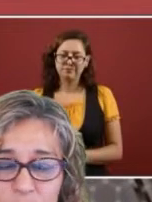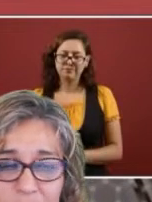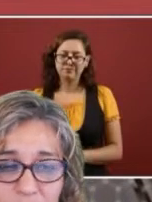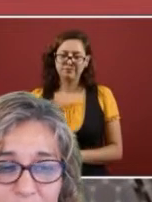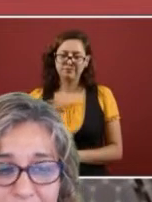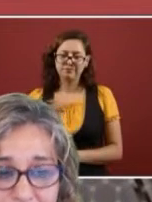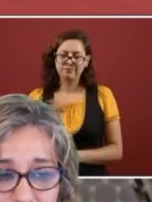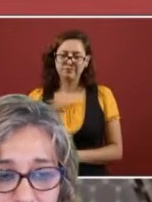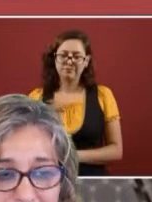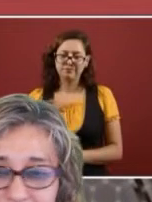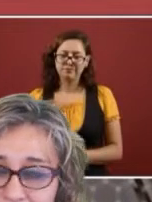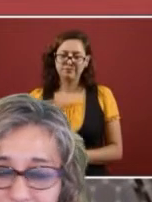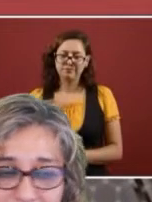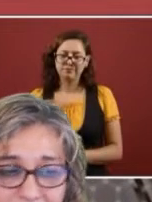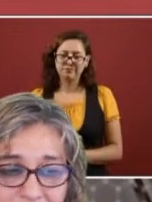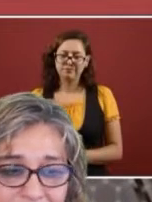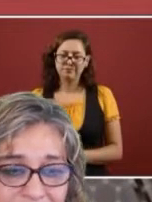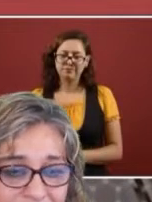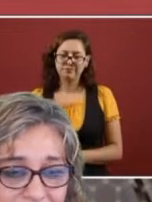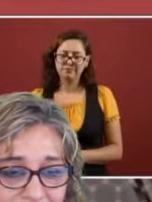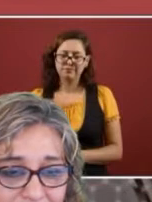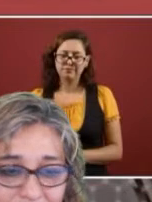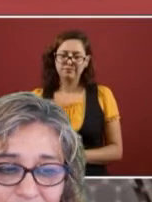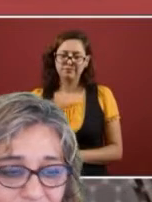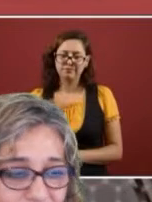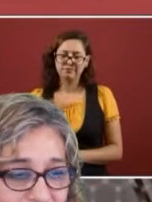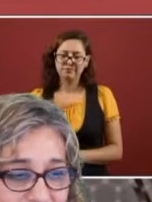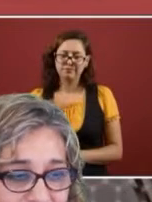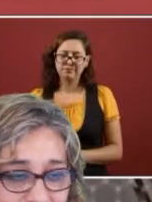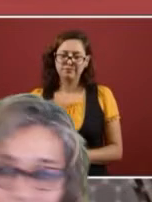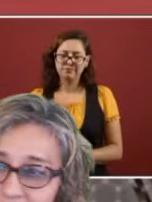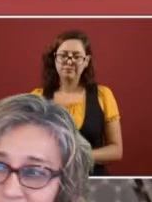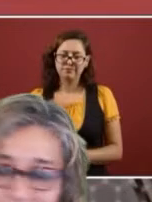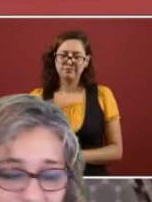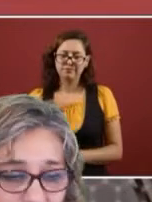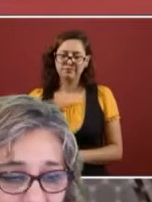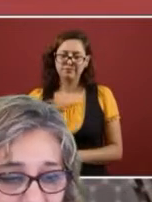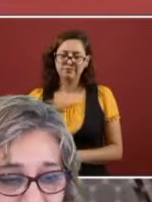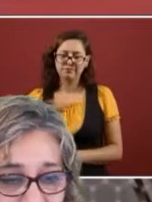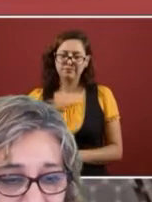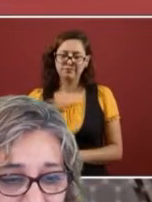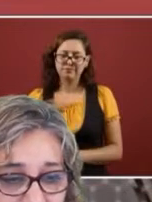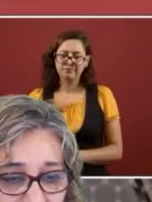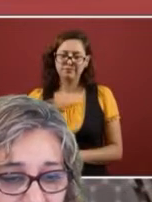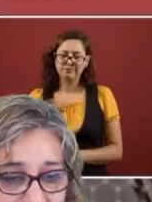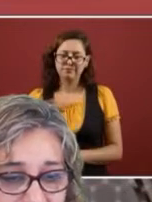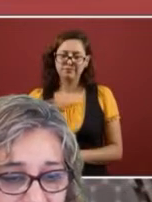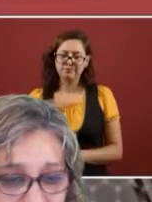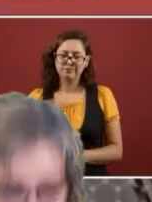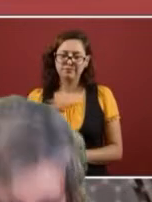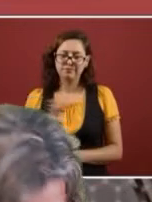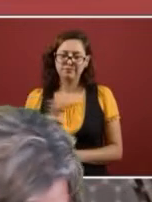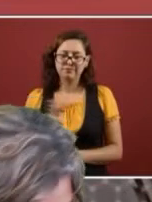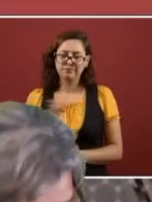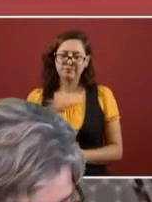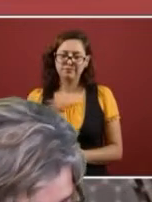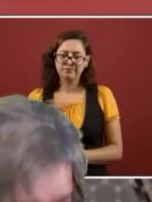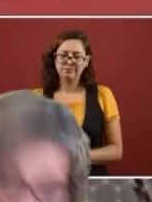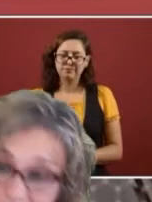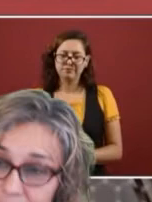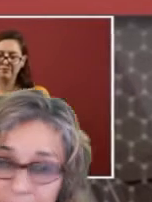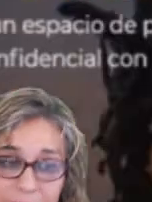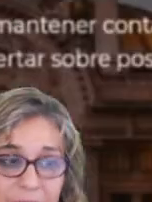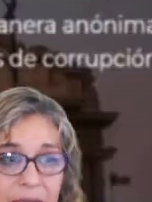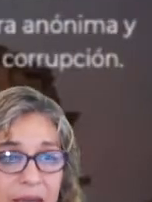complies with three main areas. So she says, go ahead and go to this. Let's see if I've got this on